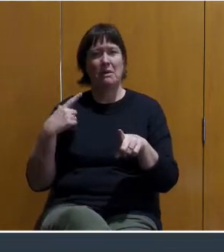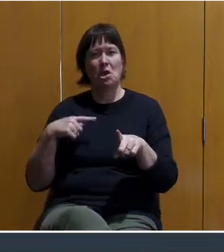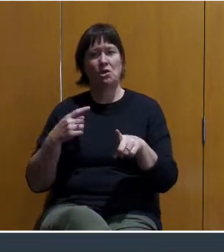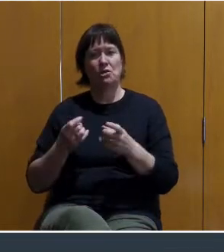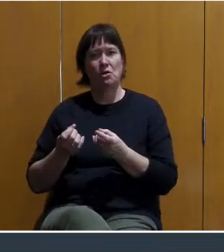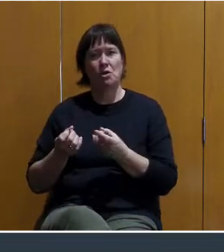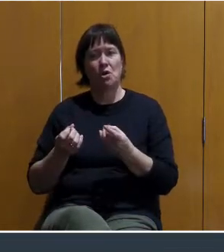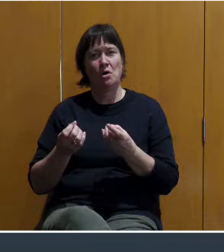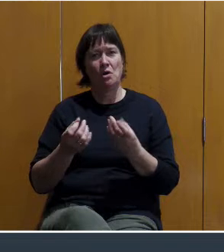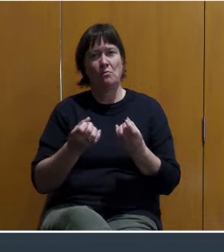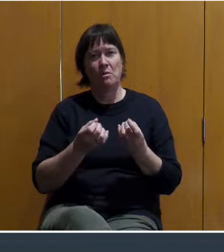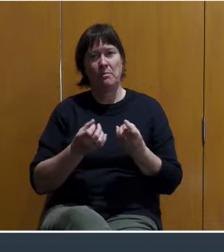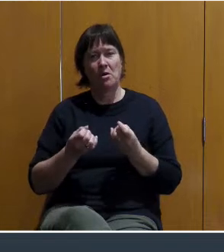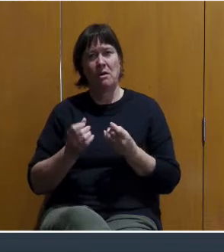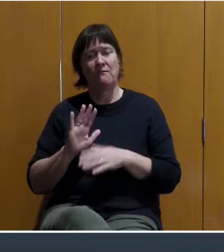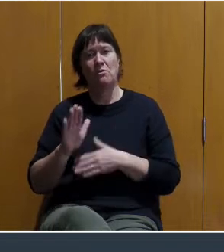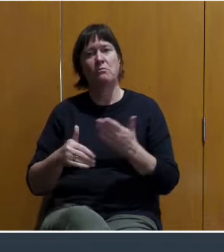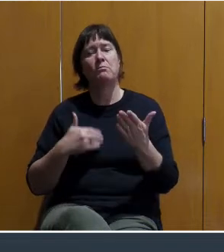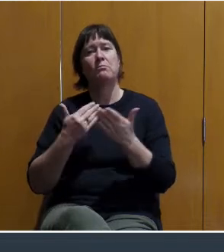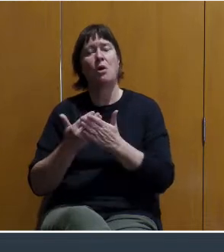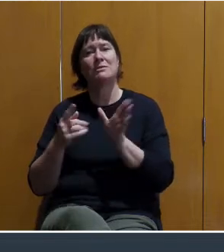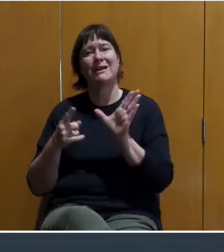proposed Ahriri Regional Park.